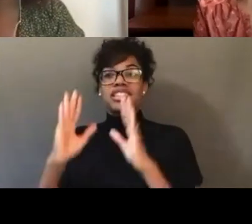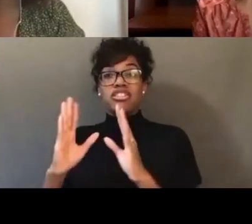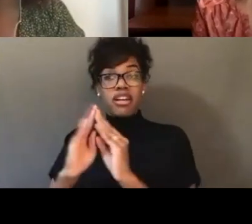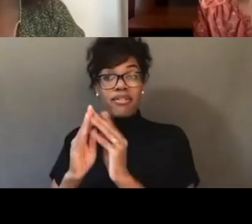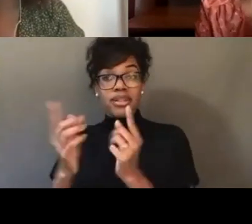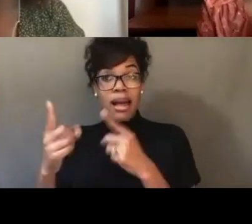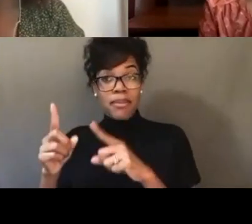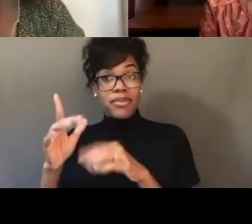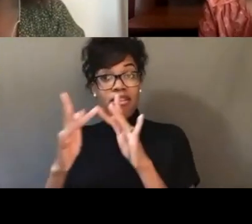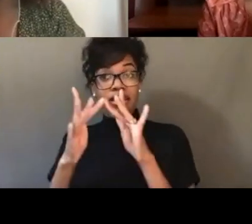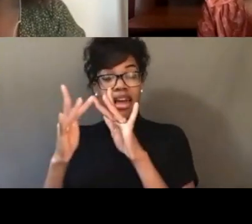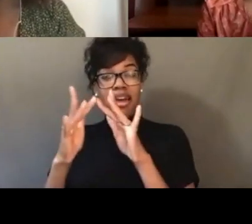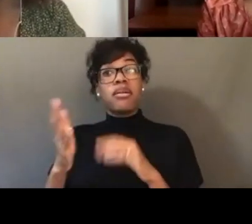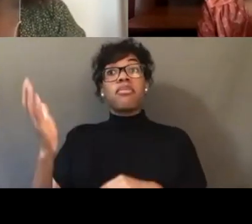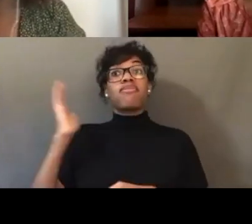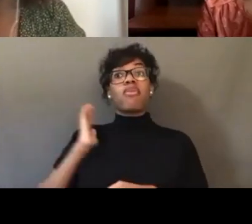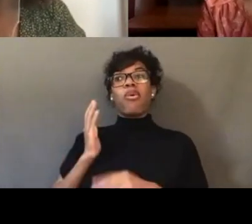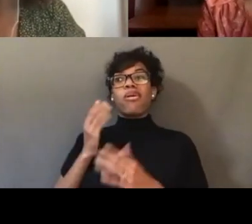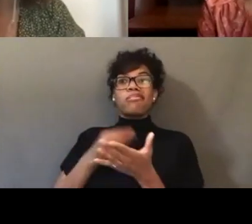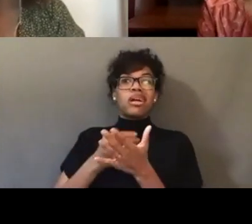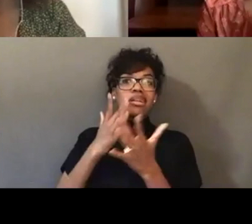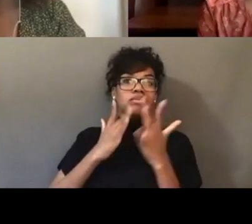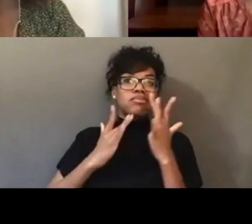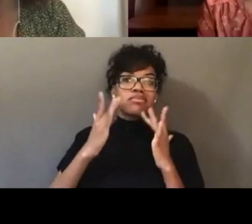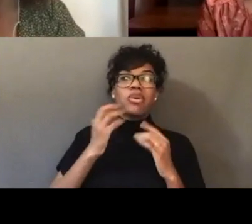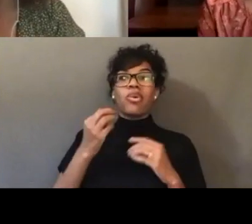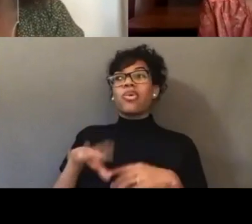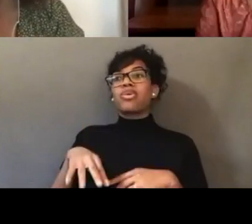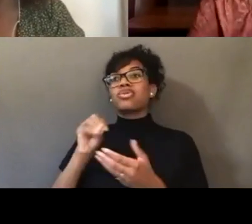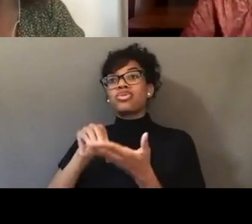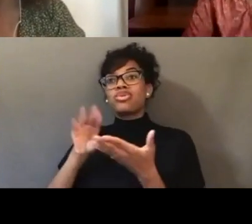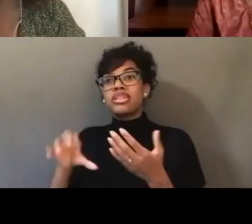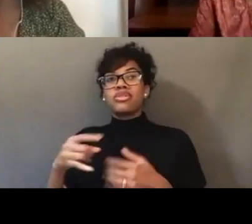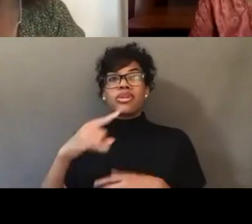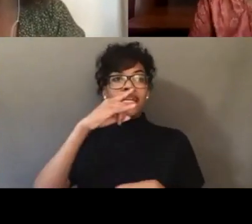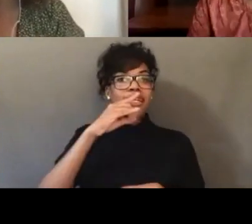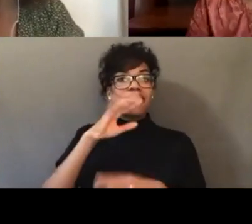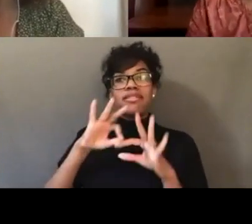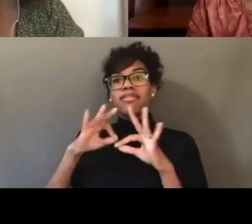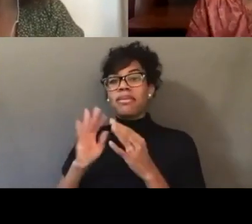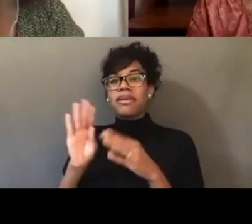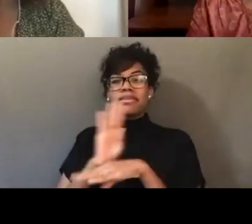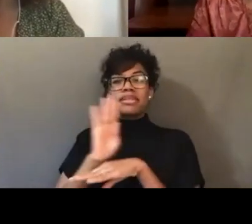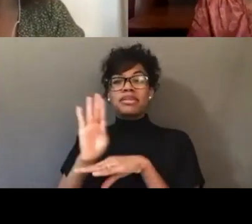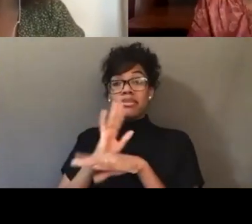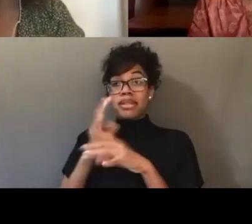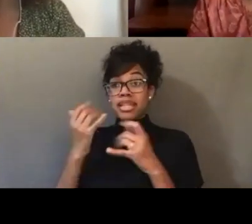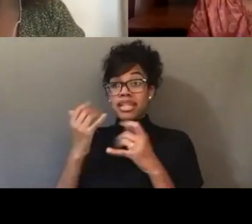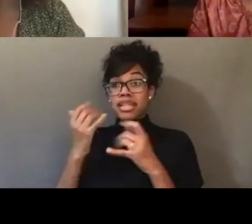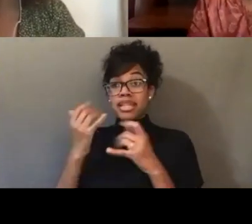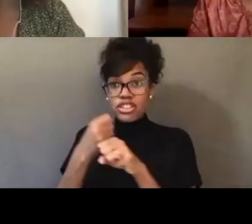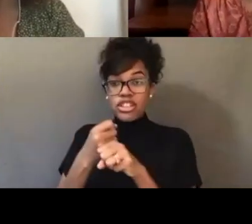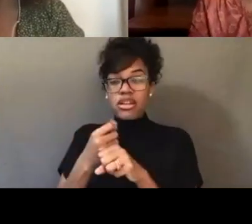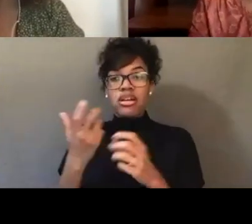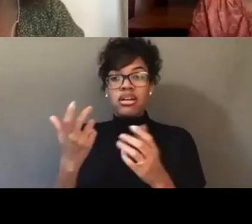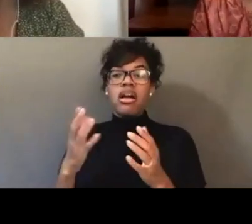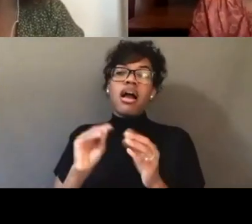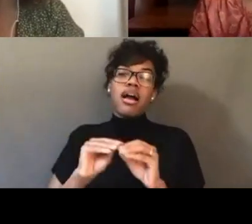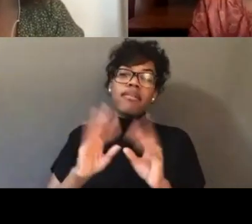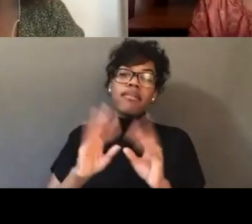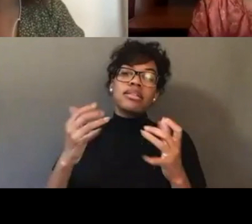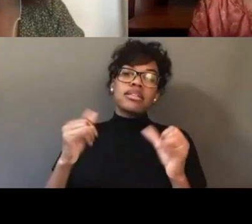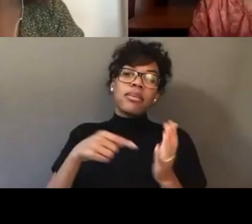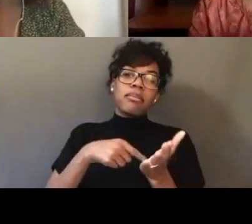visit because of money, because of kids, because of whatever. This year, you know, obviously there's still the price of registration